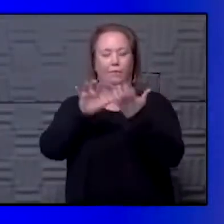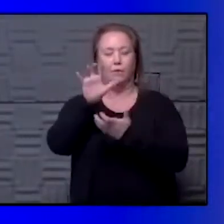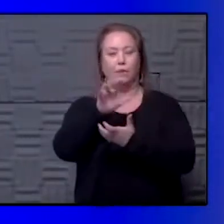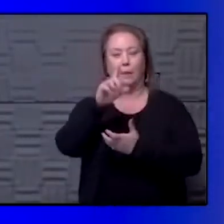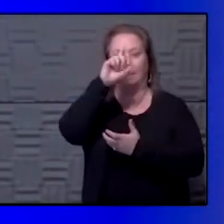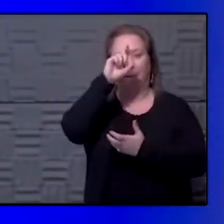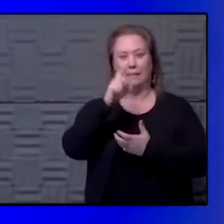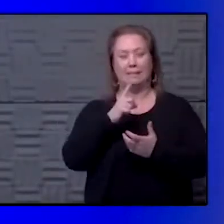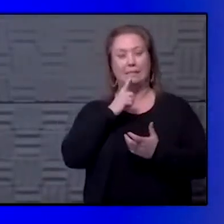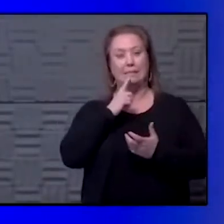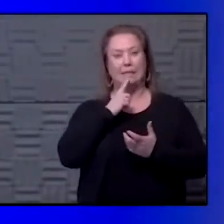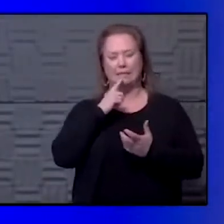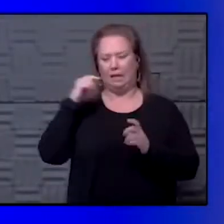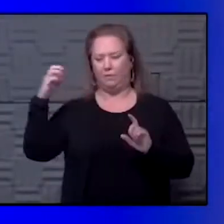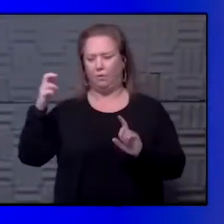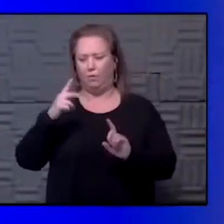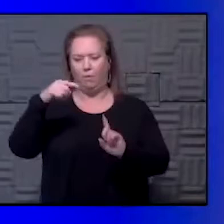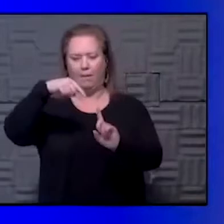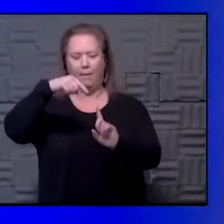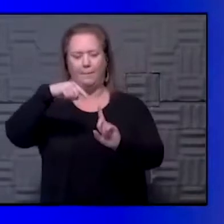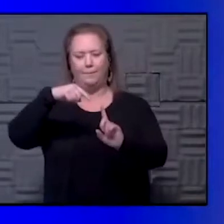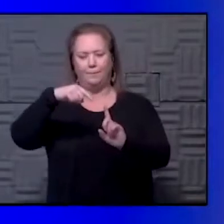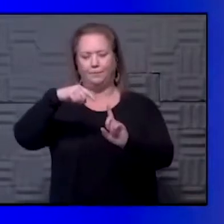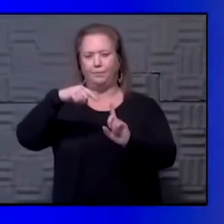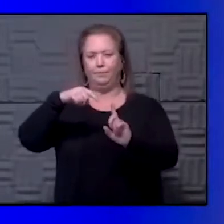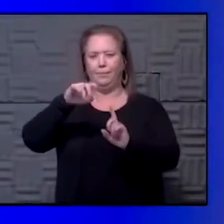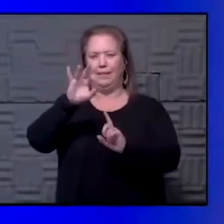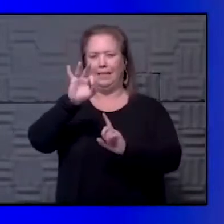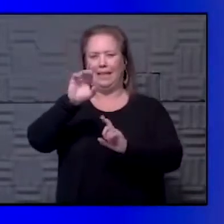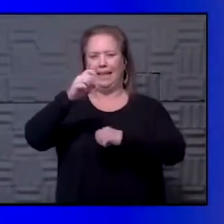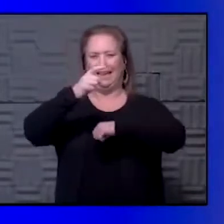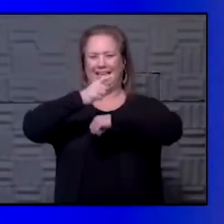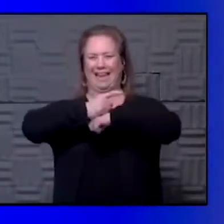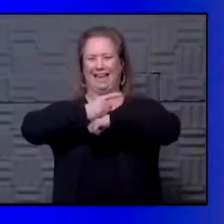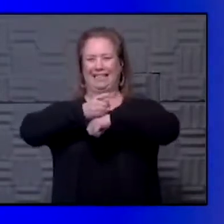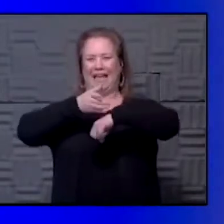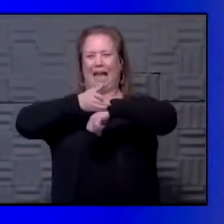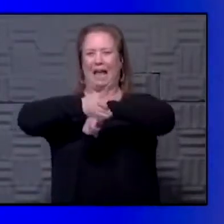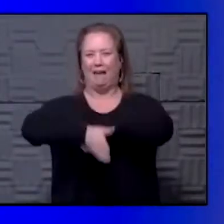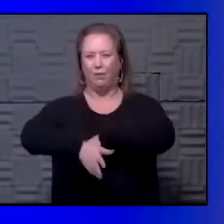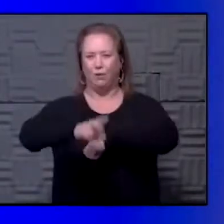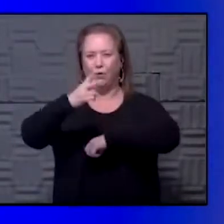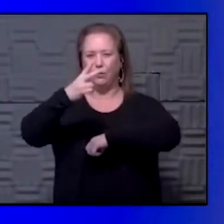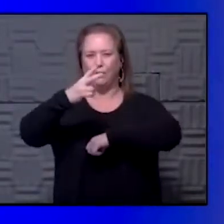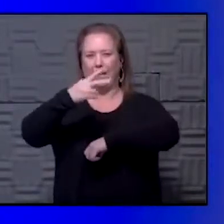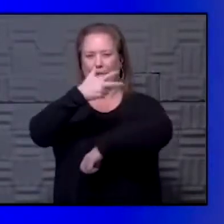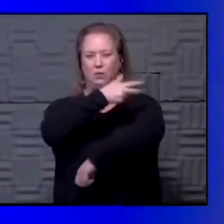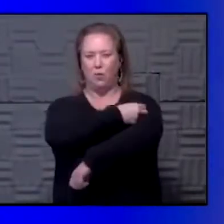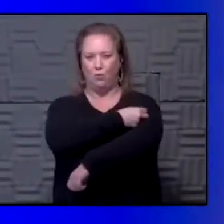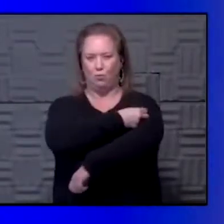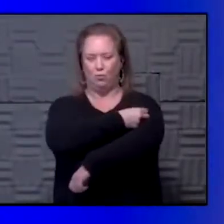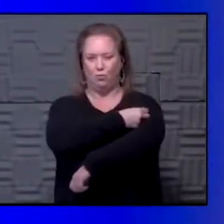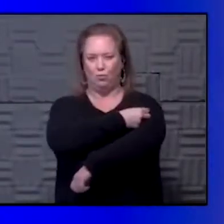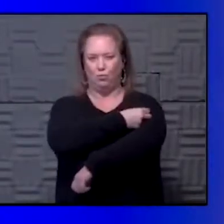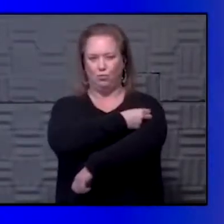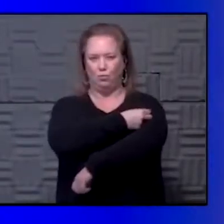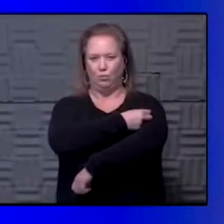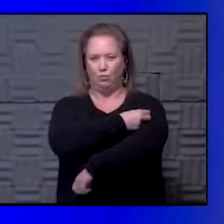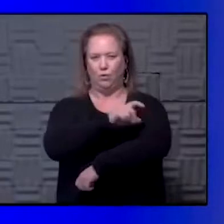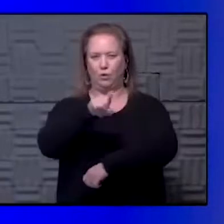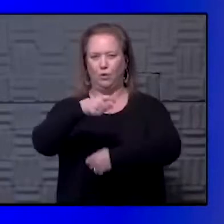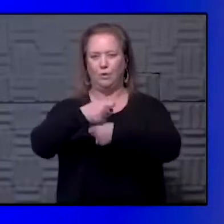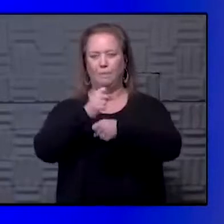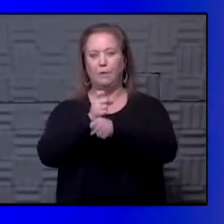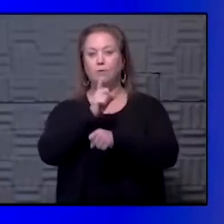I think what it says, and I have to go back, it is 90 days from your second dose, but you have to make sure that